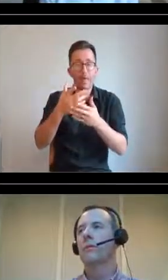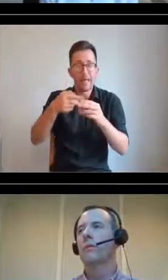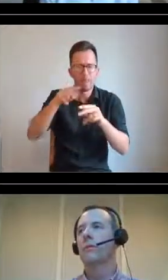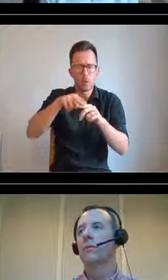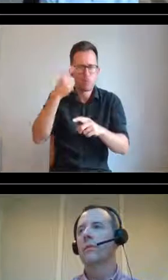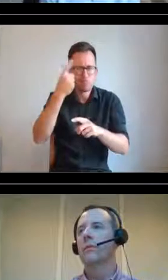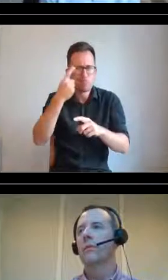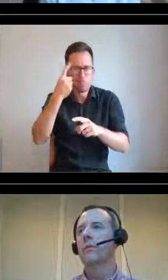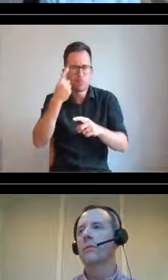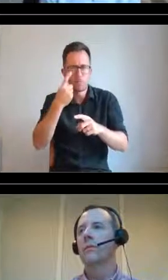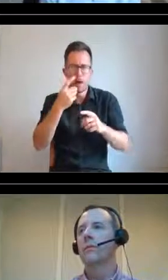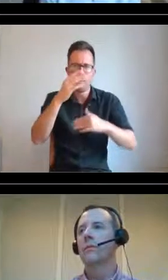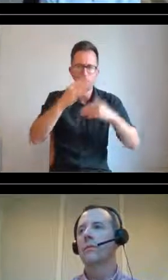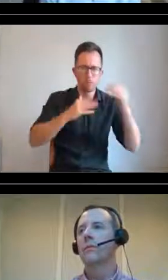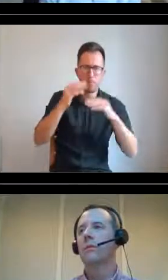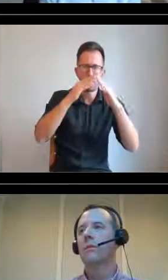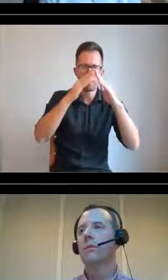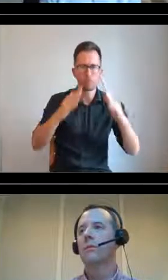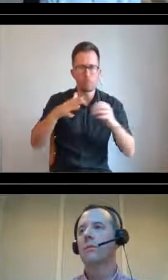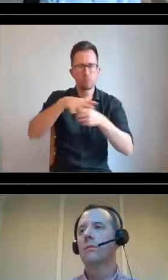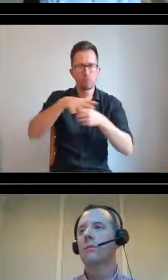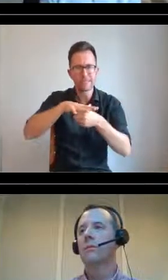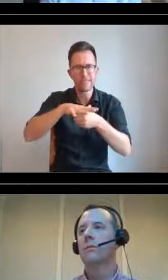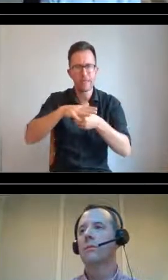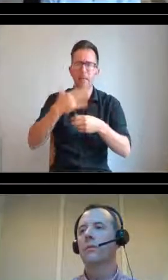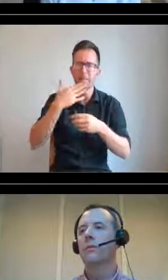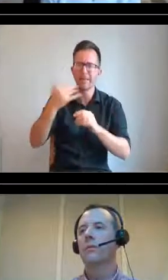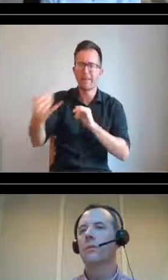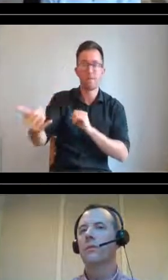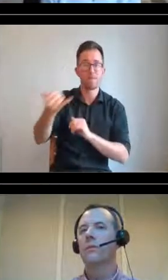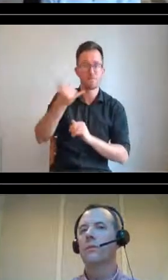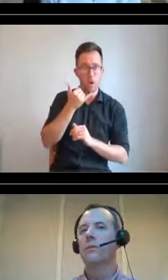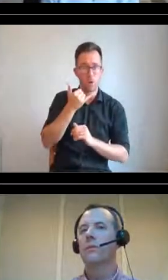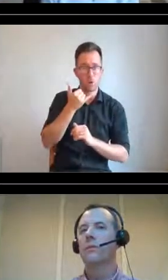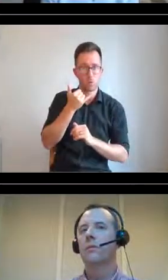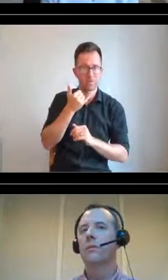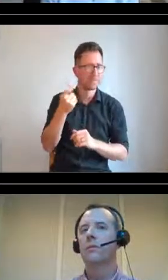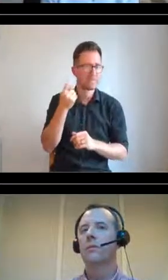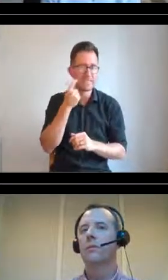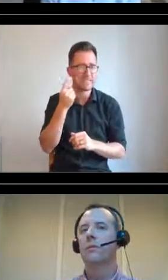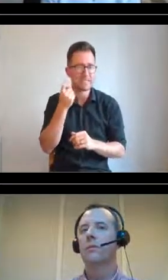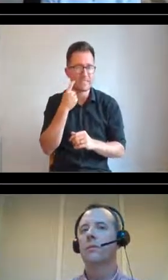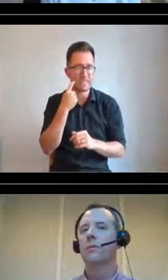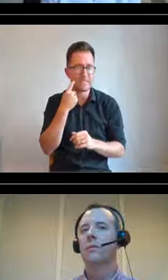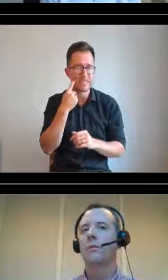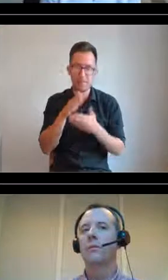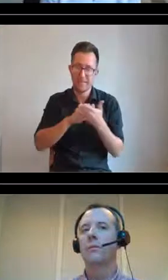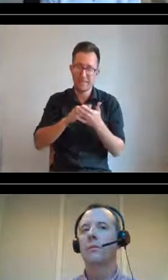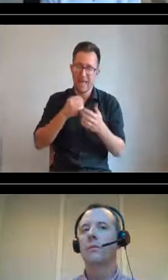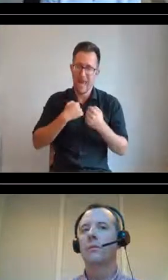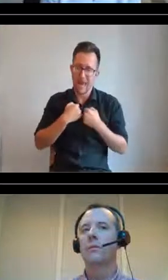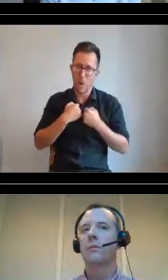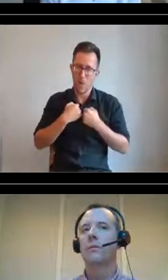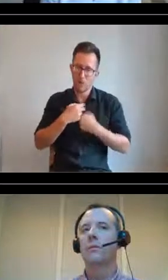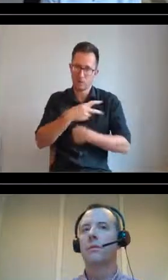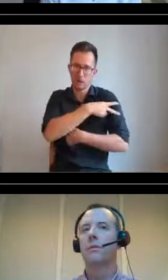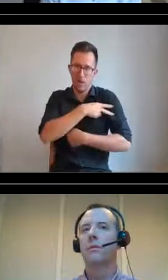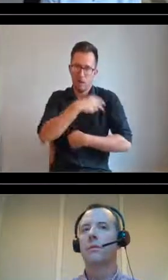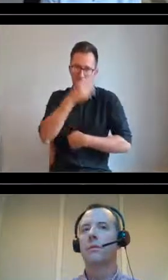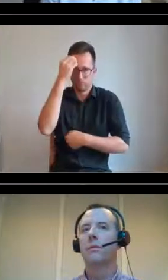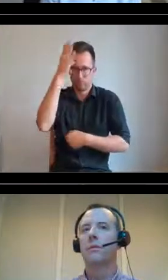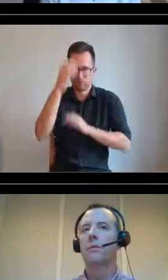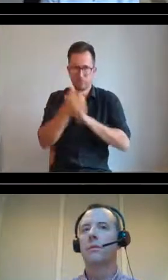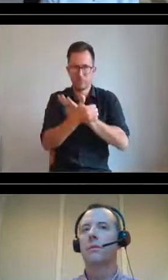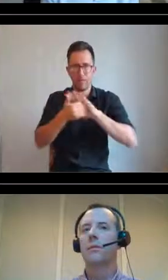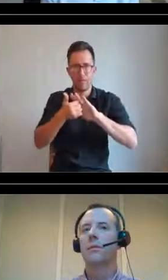surgery service. If it's quite simple to place a call, and we will get one of our specialist team from the land and property team to call you